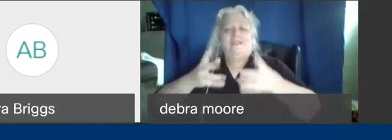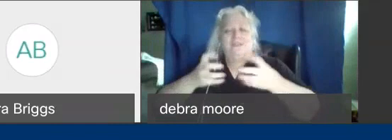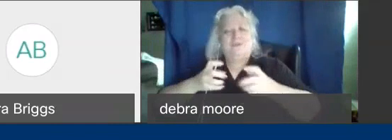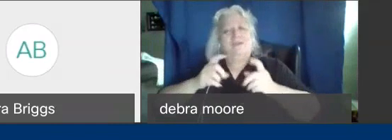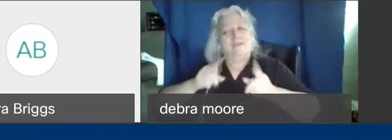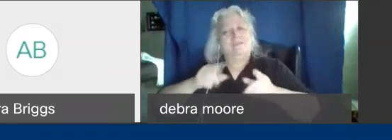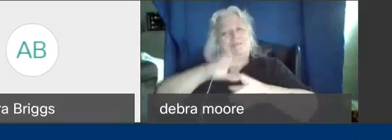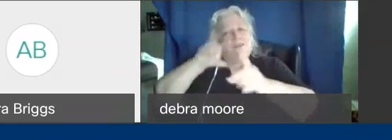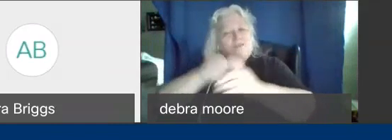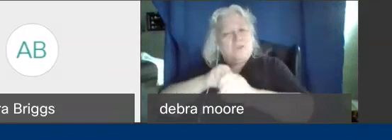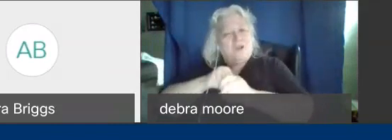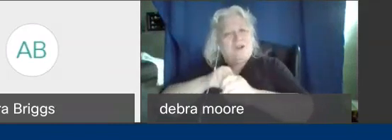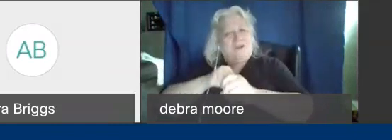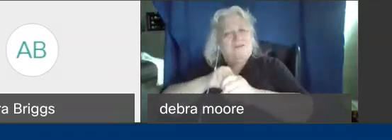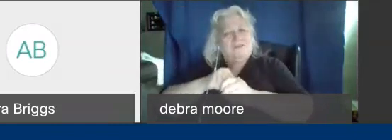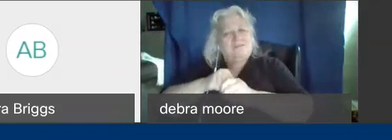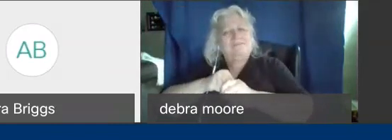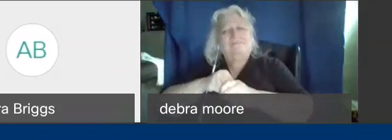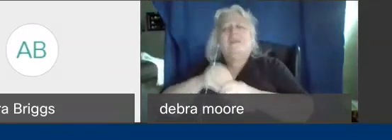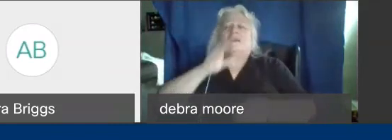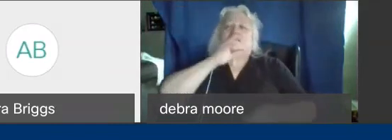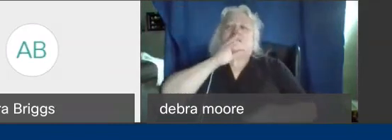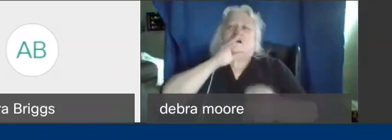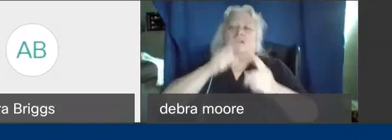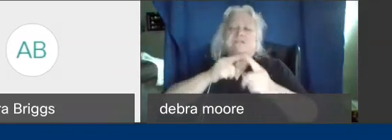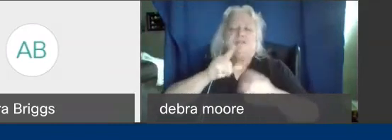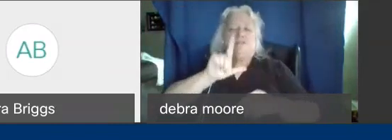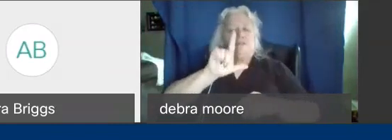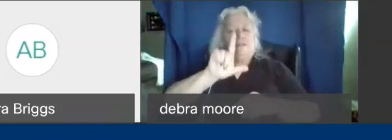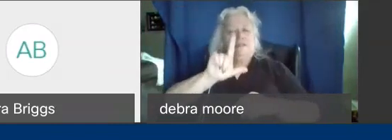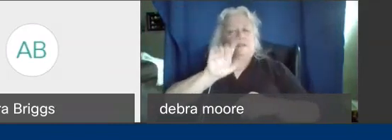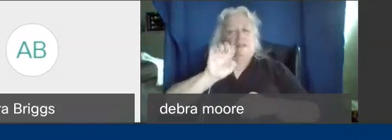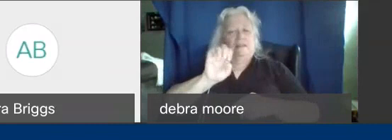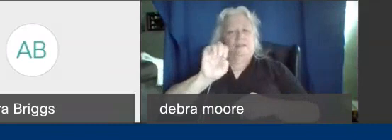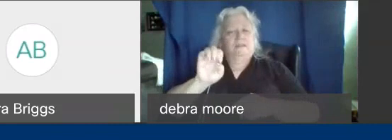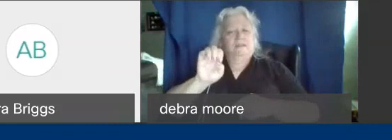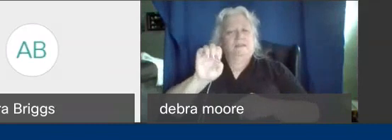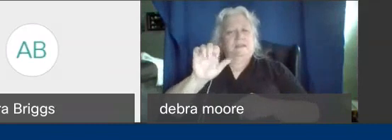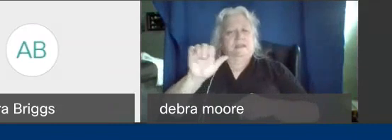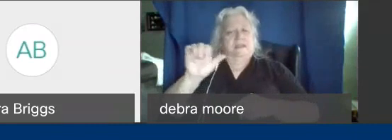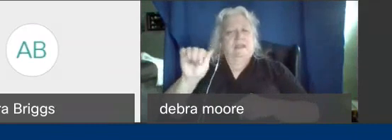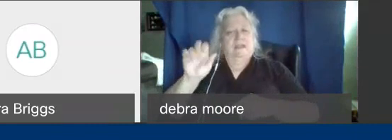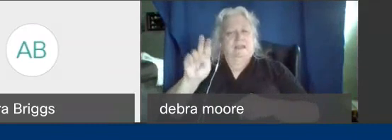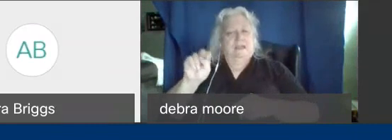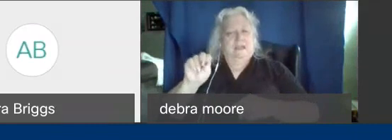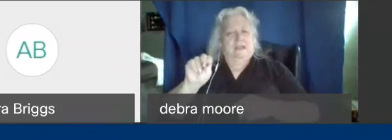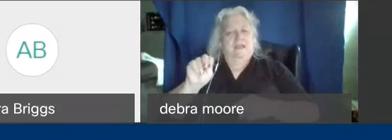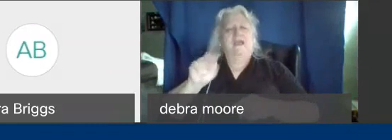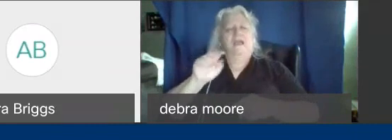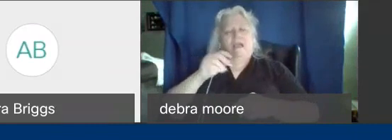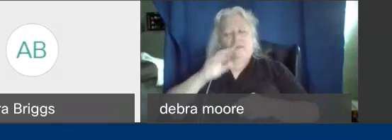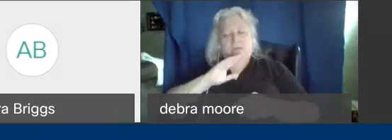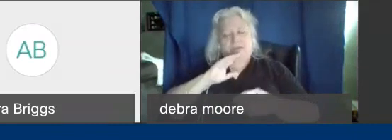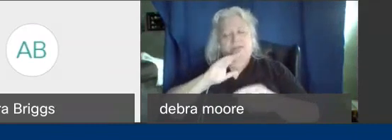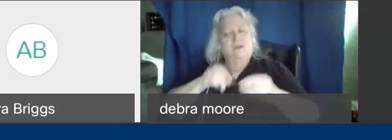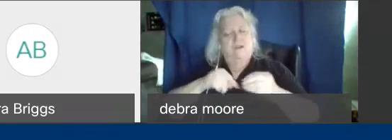to attend that event, you can talk to Disability Services and they can provide you with information about how to make it more